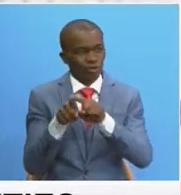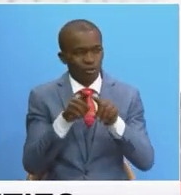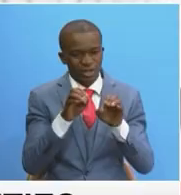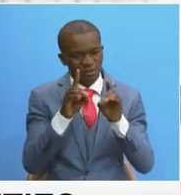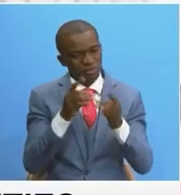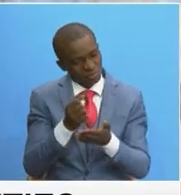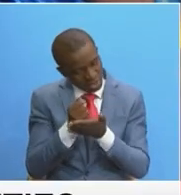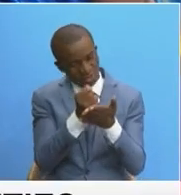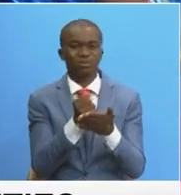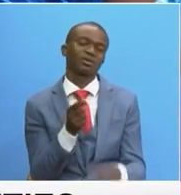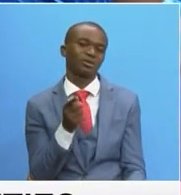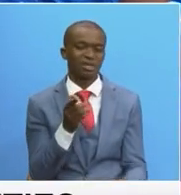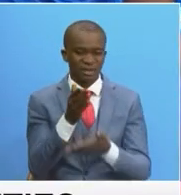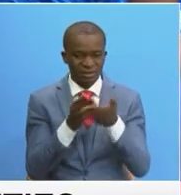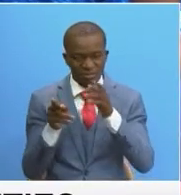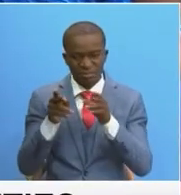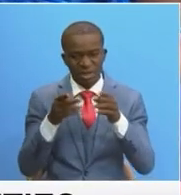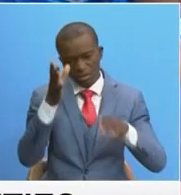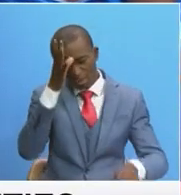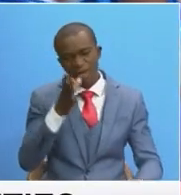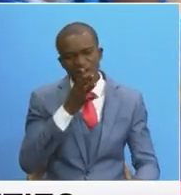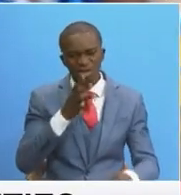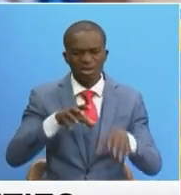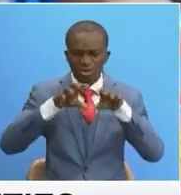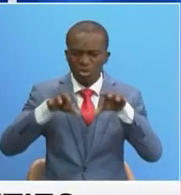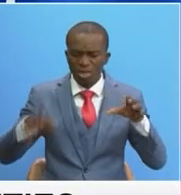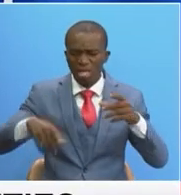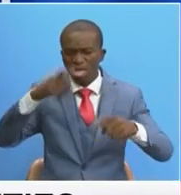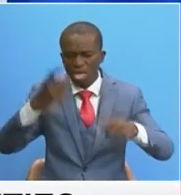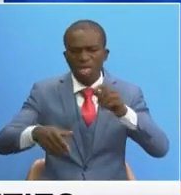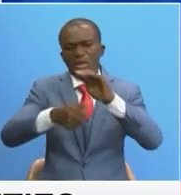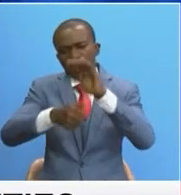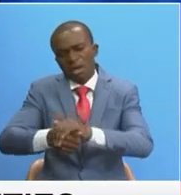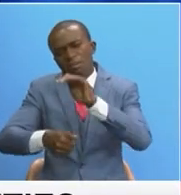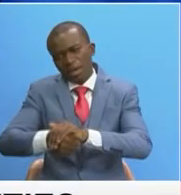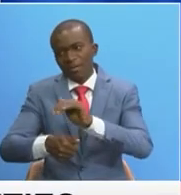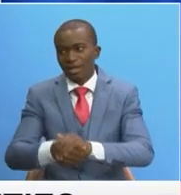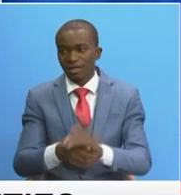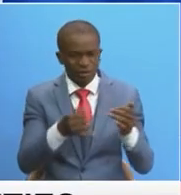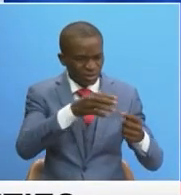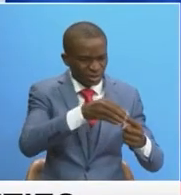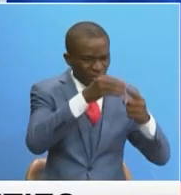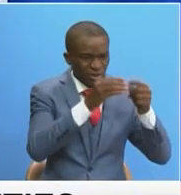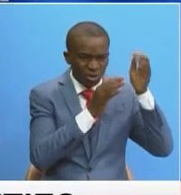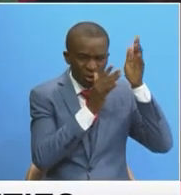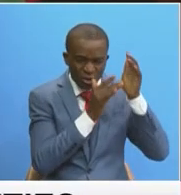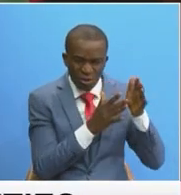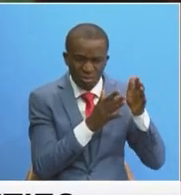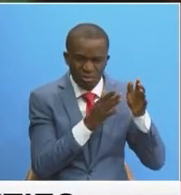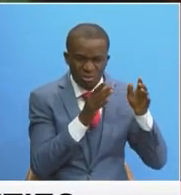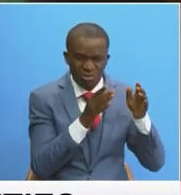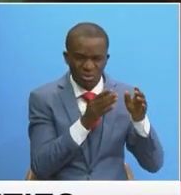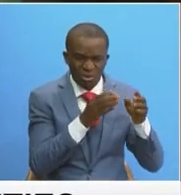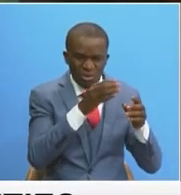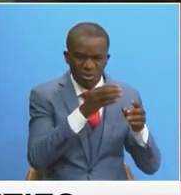in life. While some parents hide their children's disability from society, Special Hope Network has come on board in Marapodi, Kabanana,